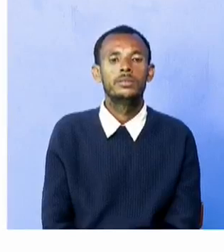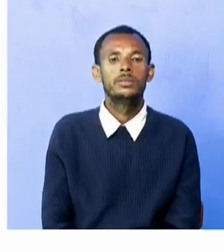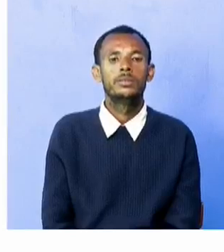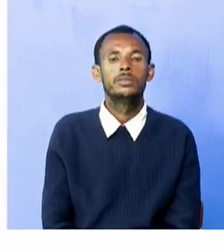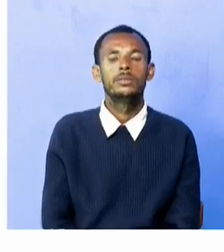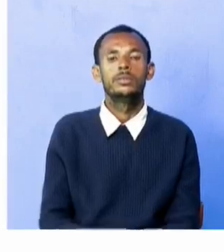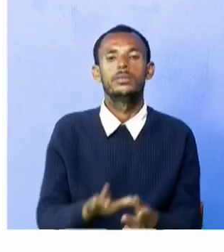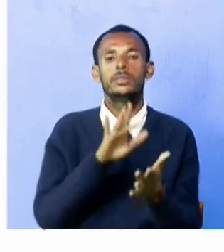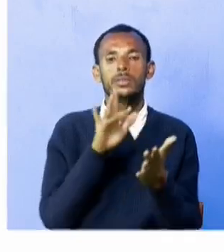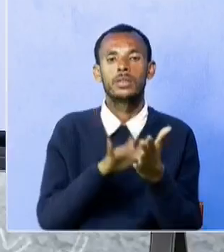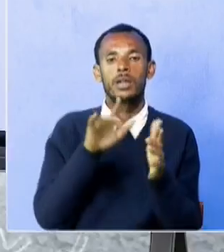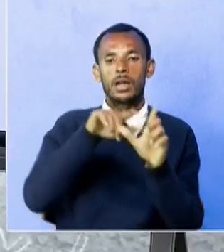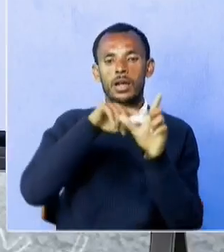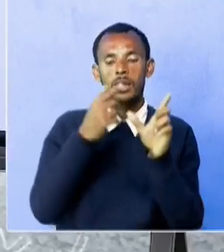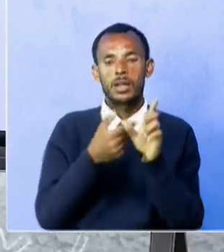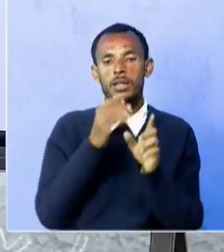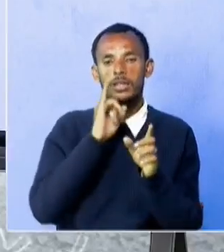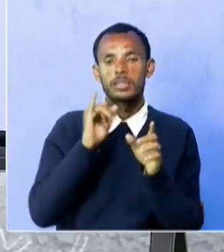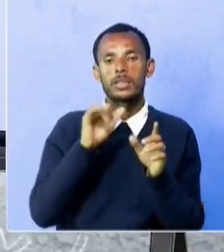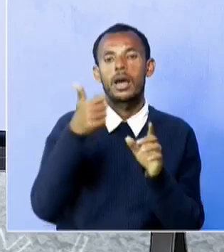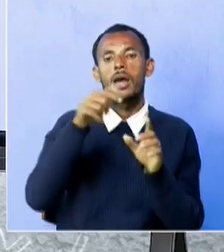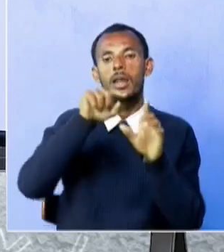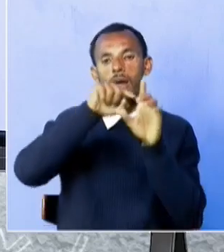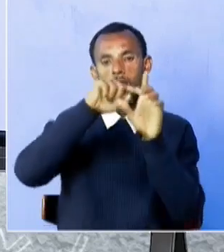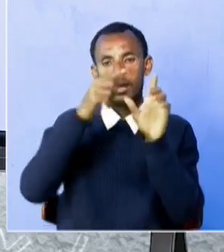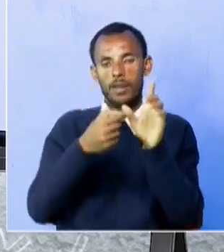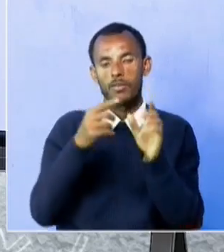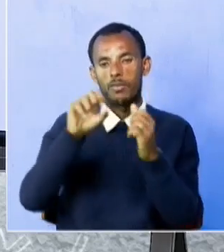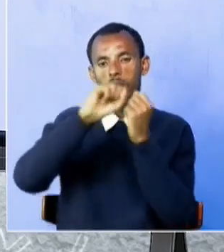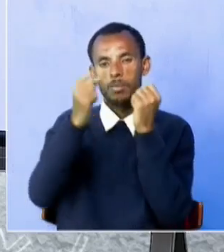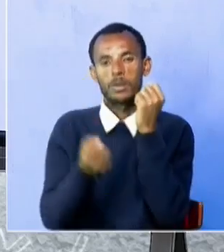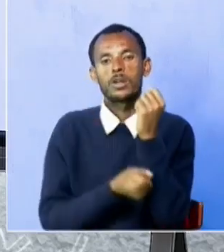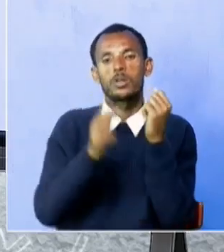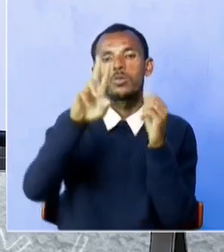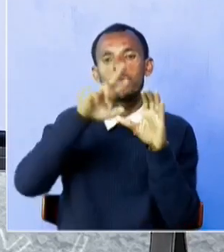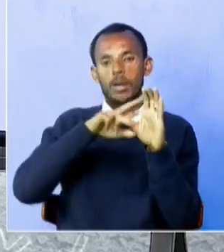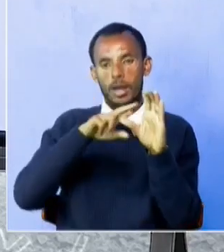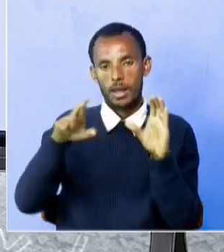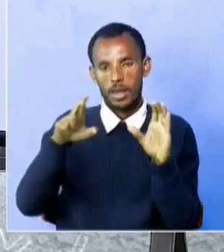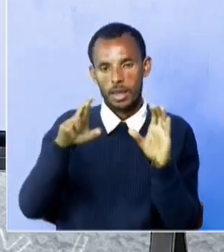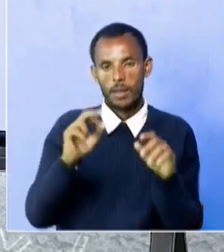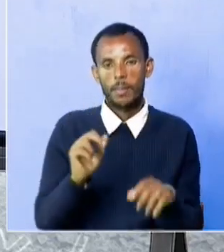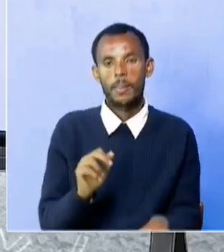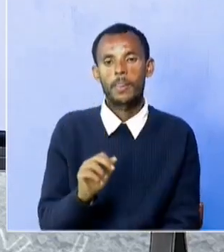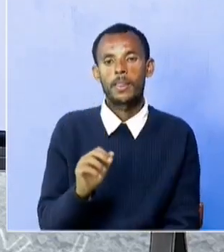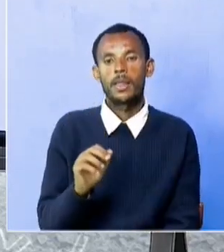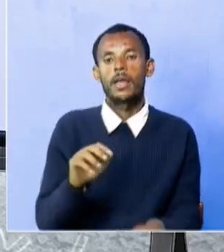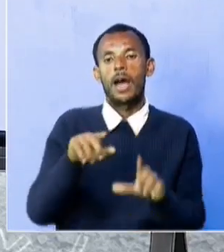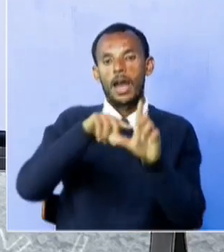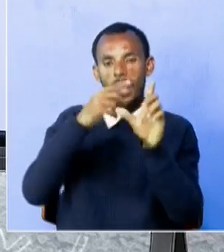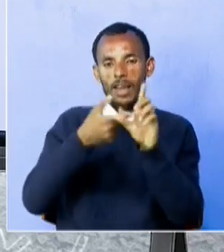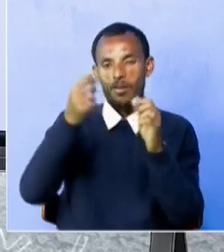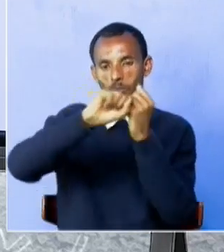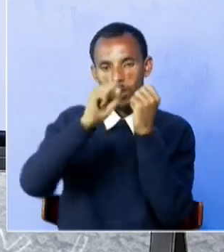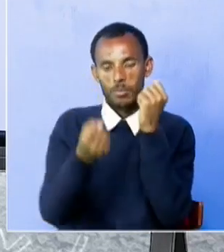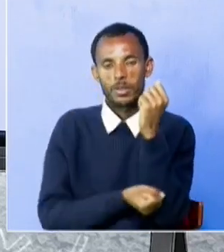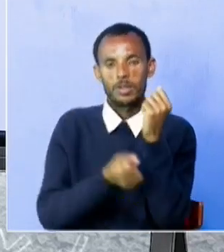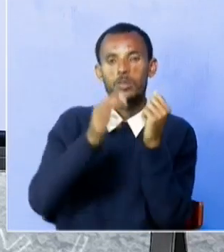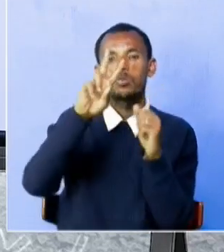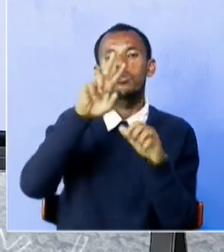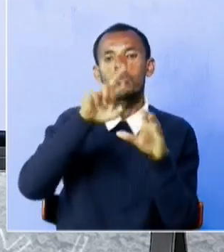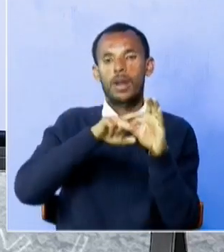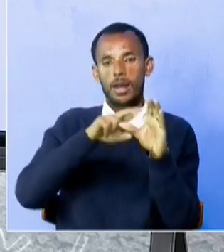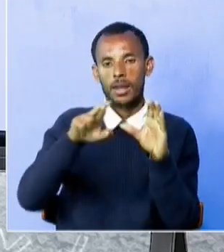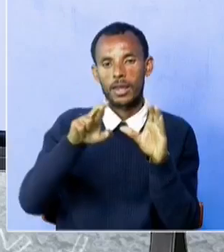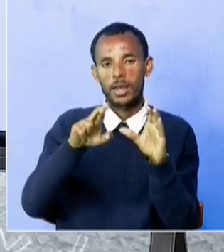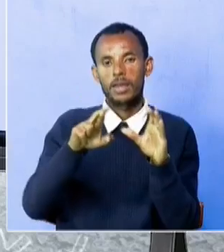A central angle is an angle formed by two radii, okay? An angle formed by two radii